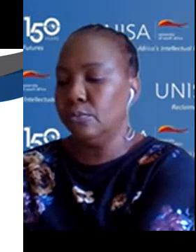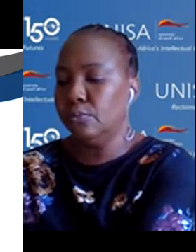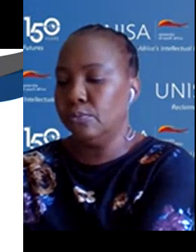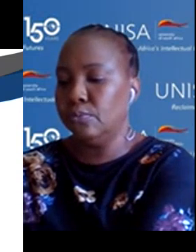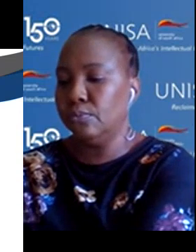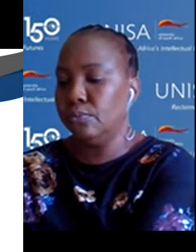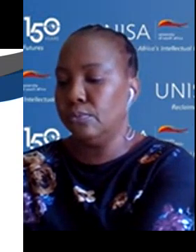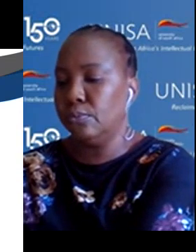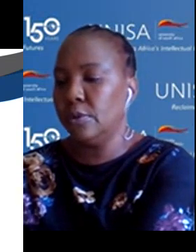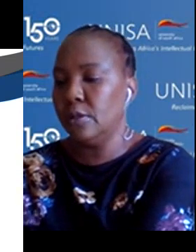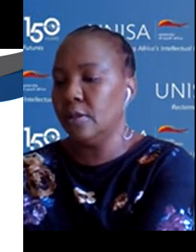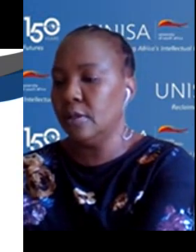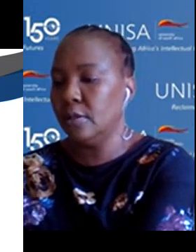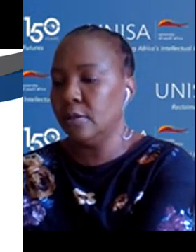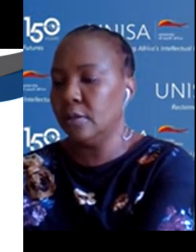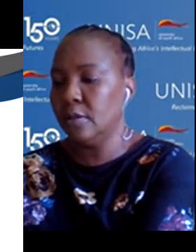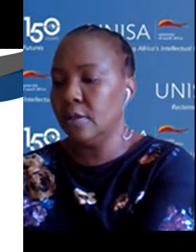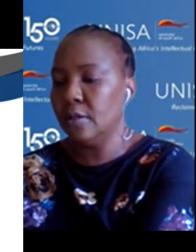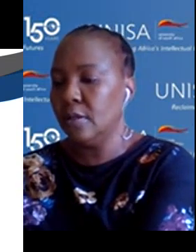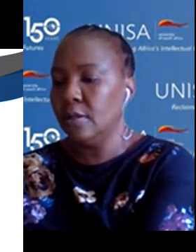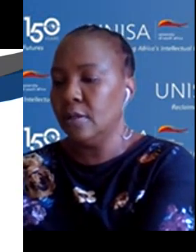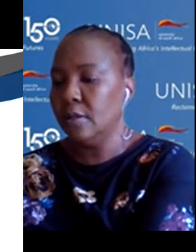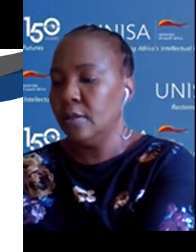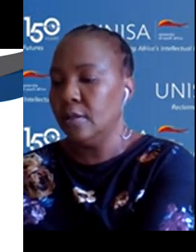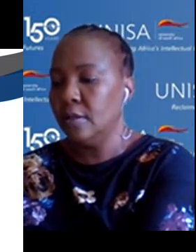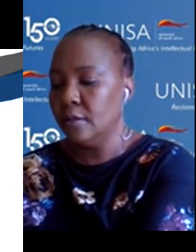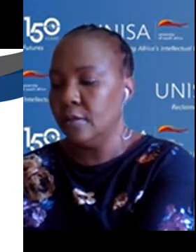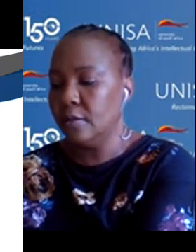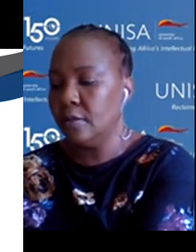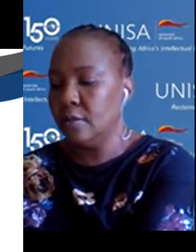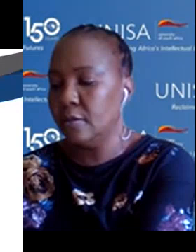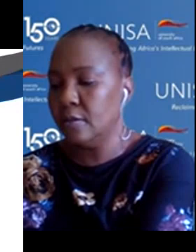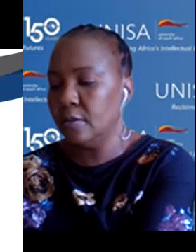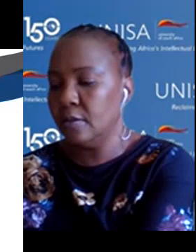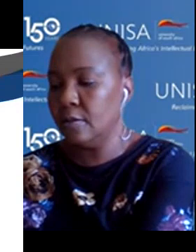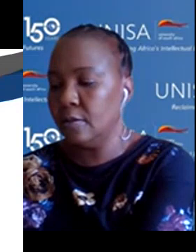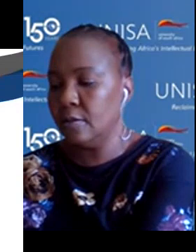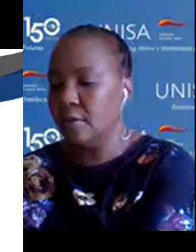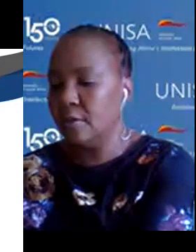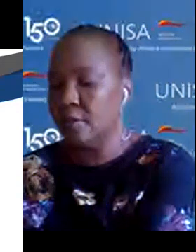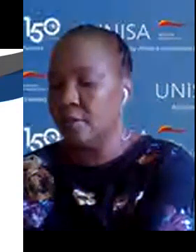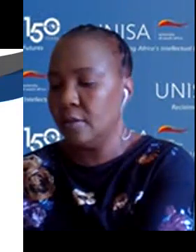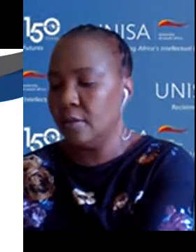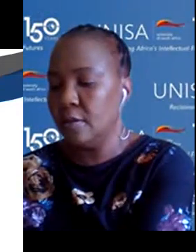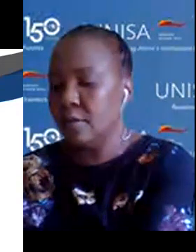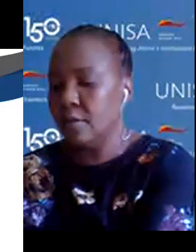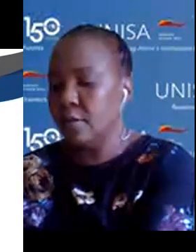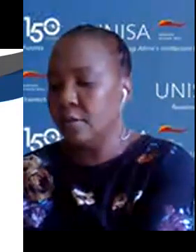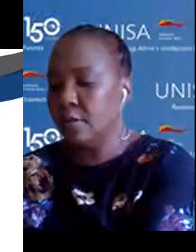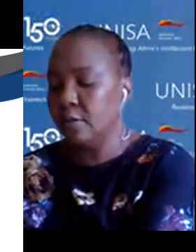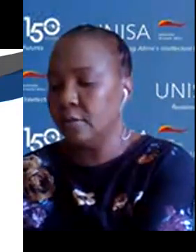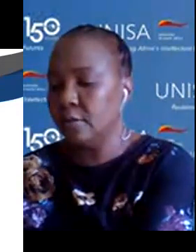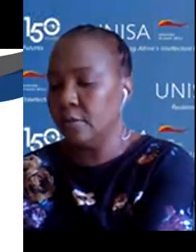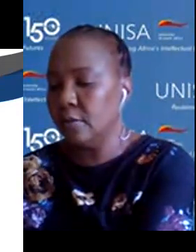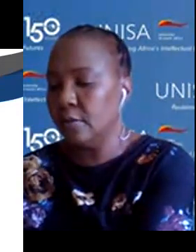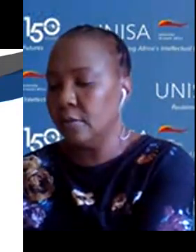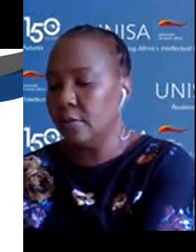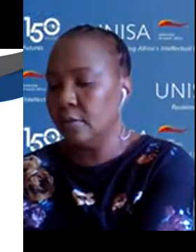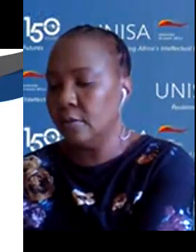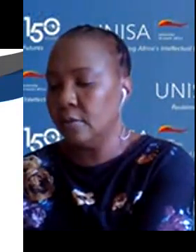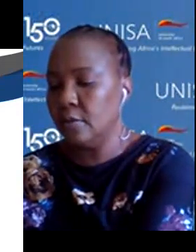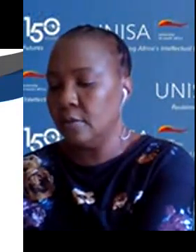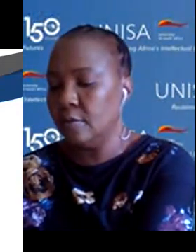device. So please, just on the polls, just select the device that you are connecting with so we can just see what device you